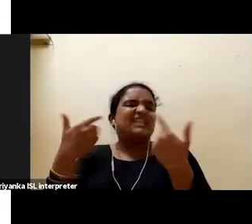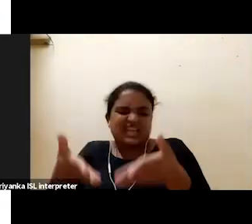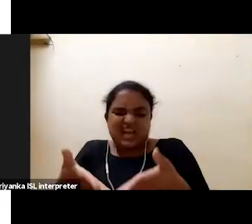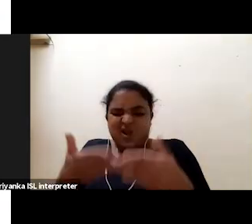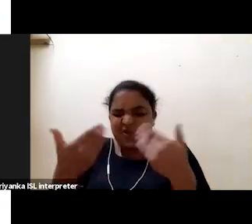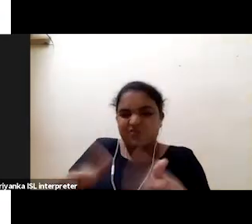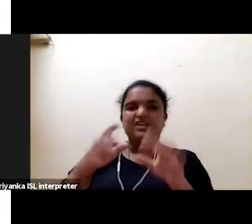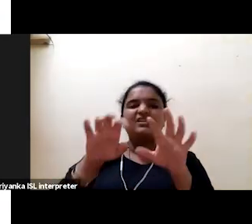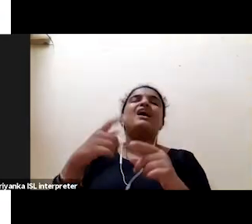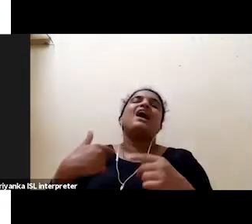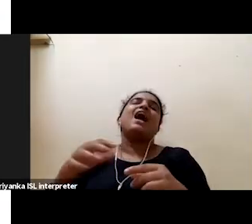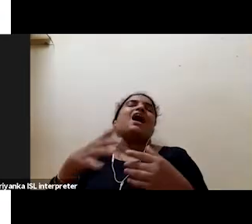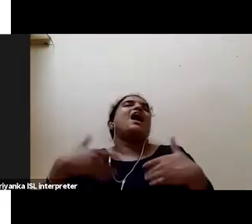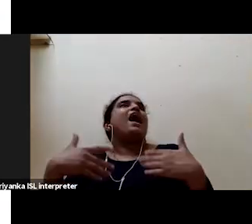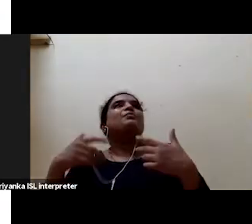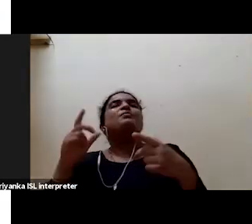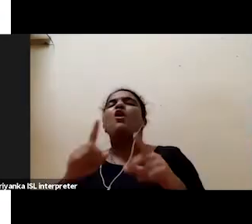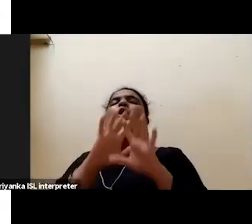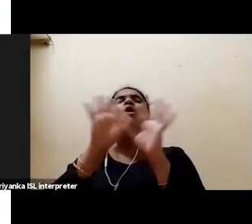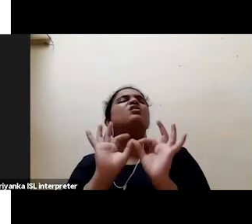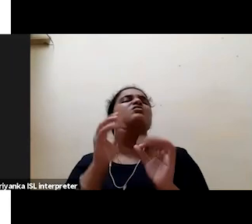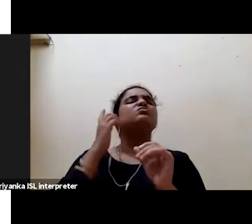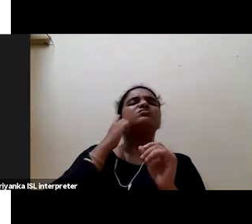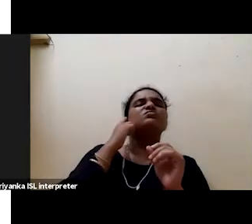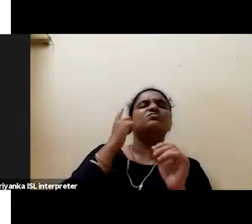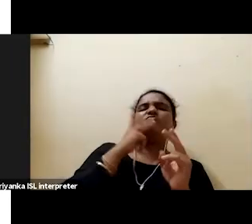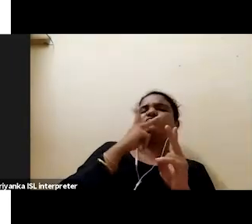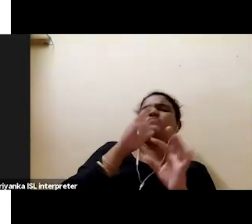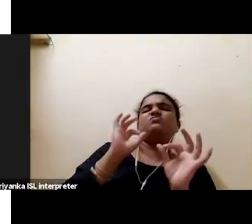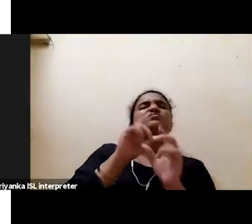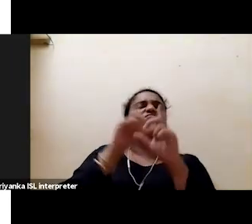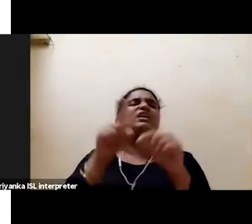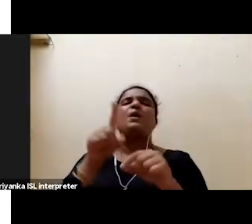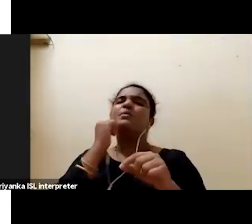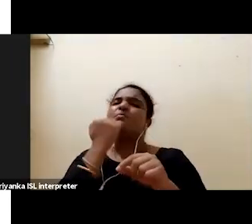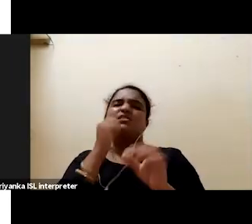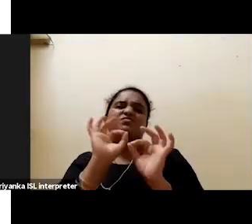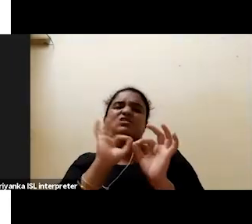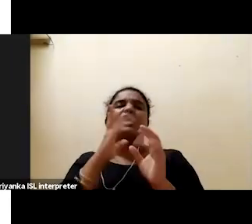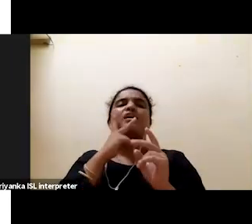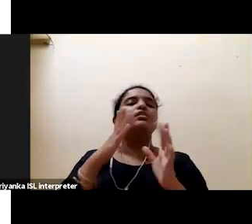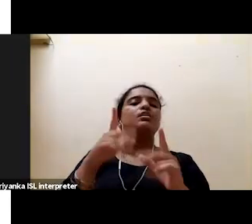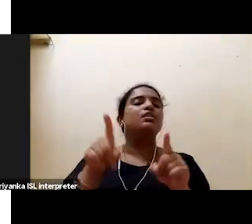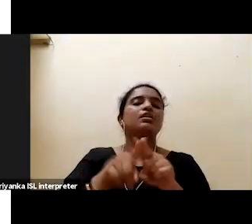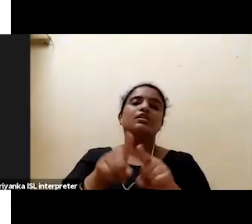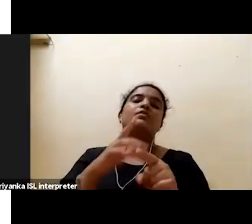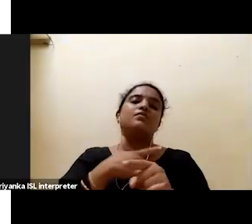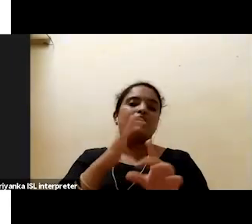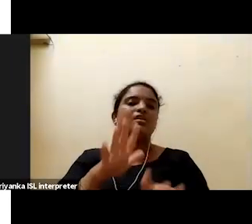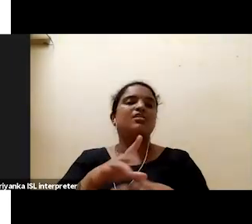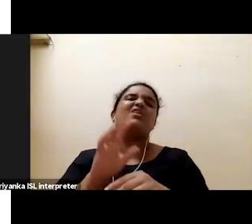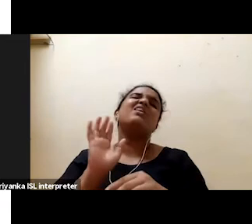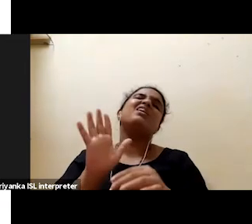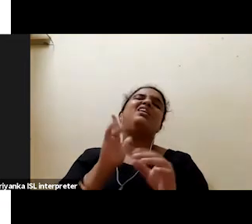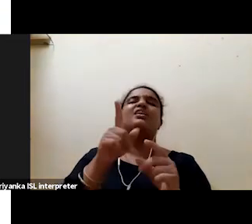felt very good about it, you will feel everything is sounding wonderful and you will not find any mistakes in your work. And even if you do, you will think, no, no, no,